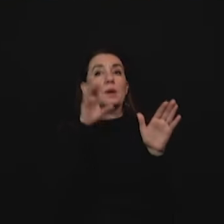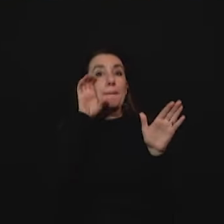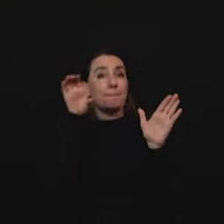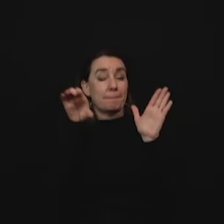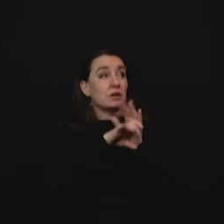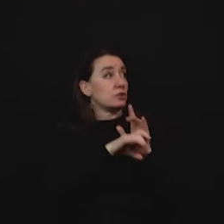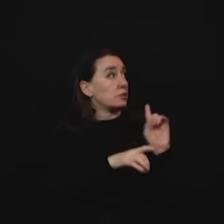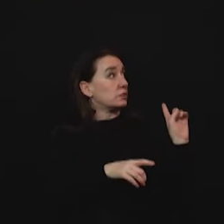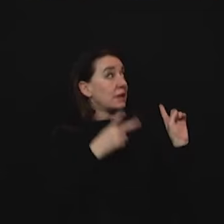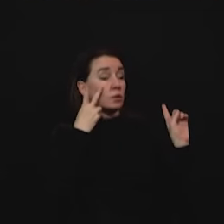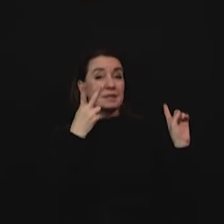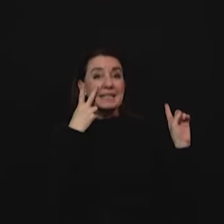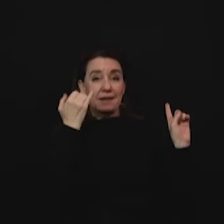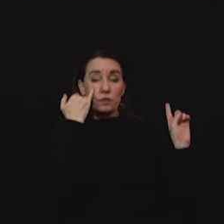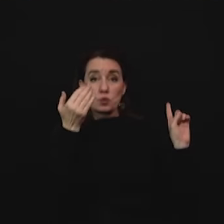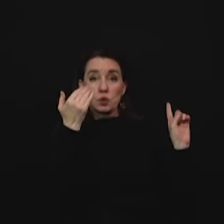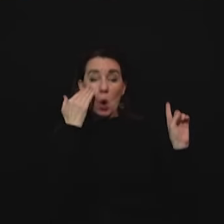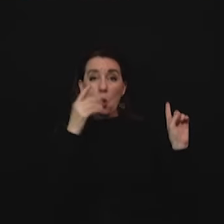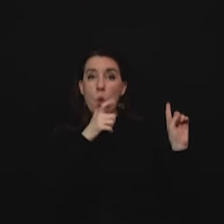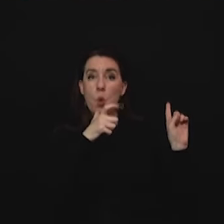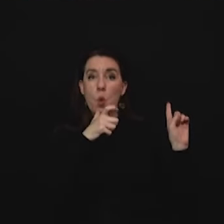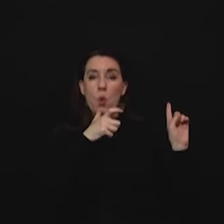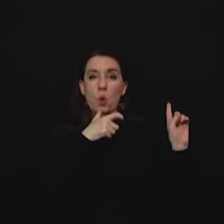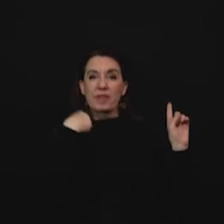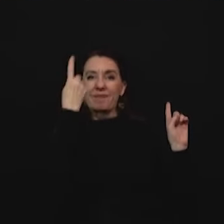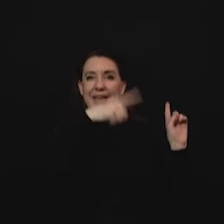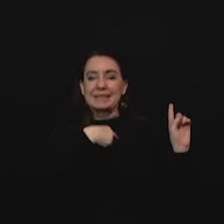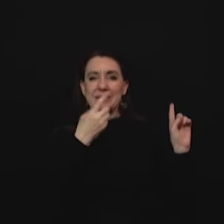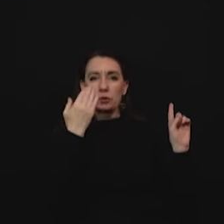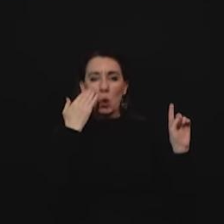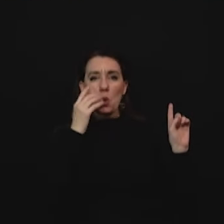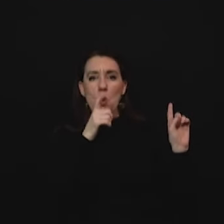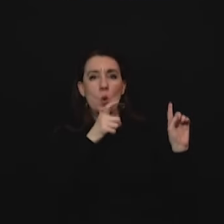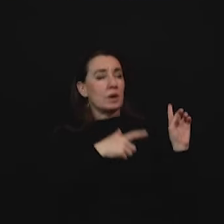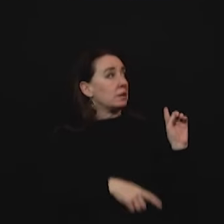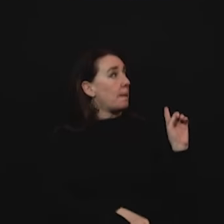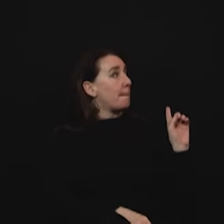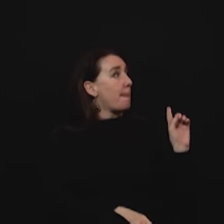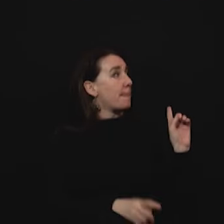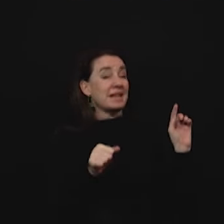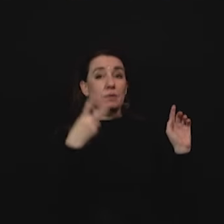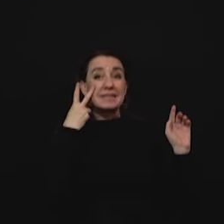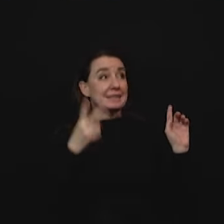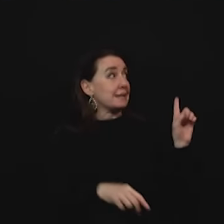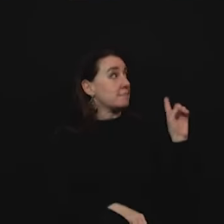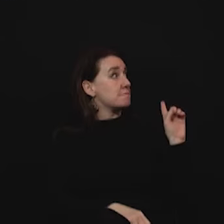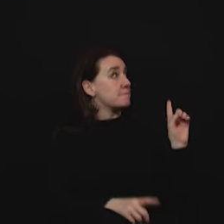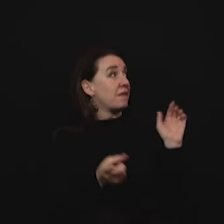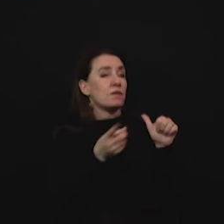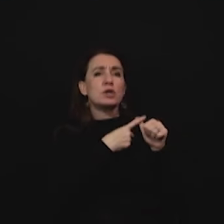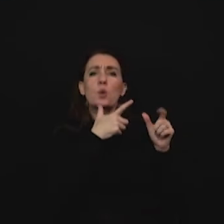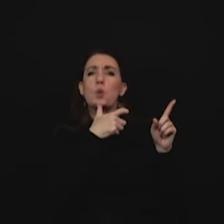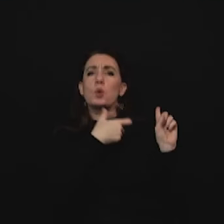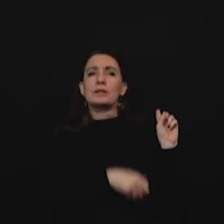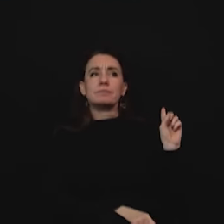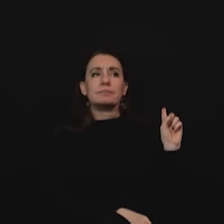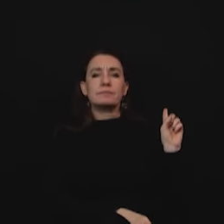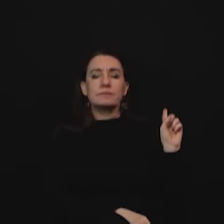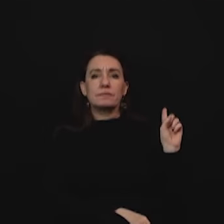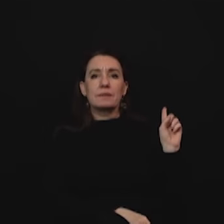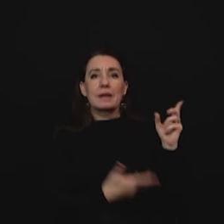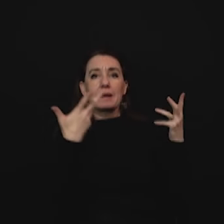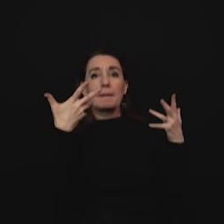and I want to see if you guys know who some of these faces are, okay? Do we have those? Can we show the first one here? Do you guys know who that is?